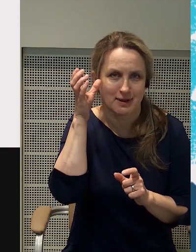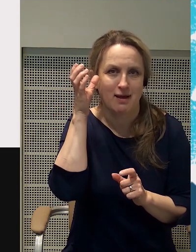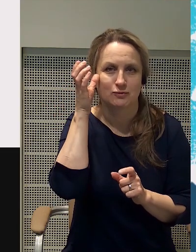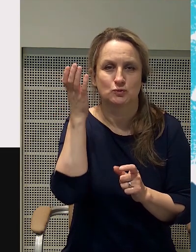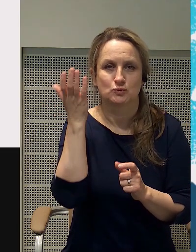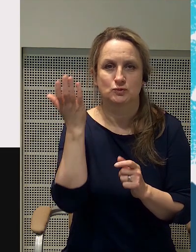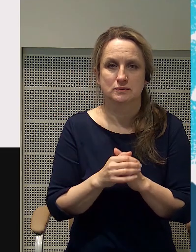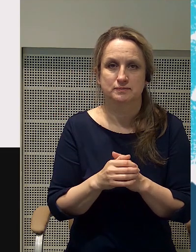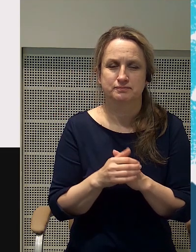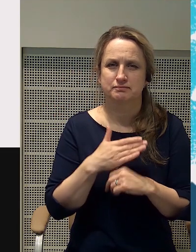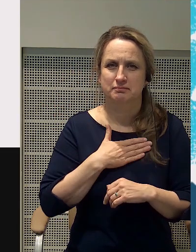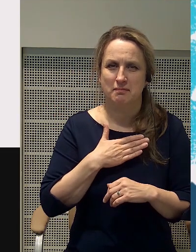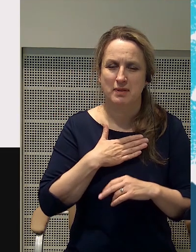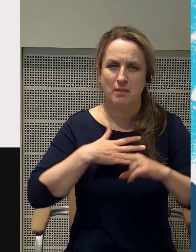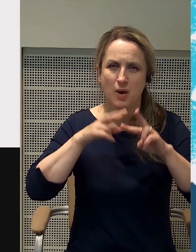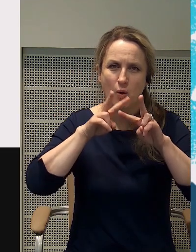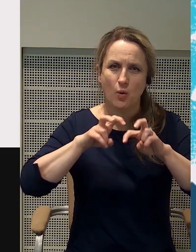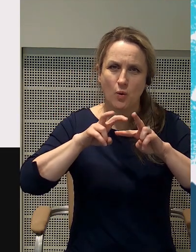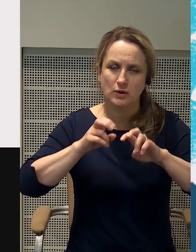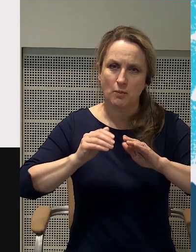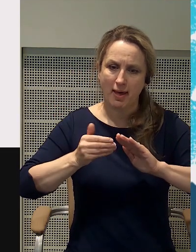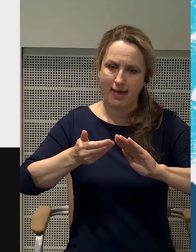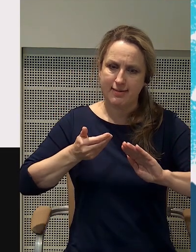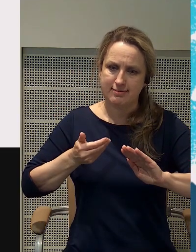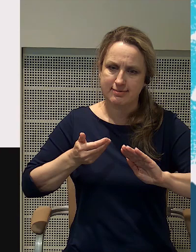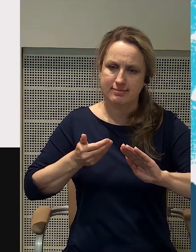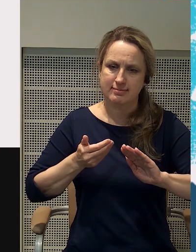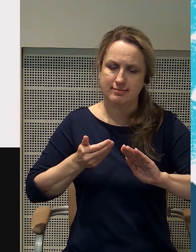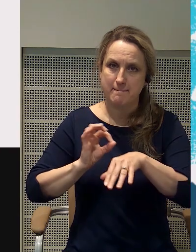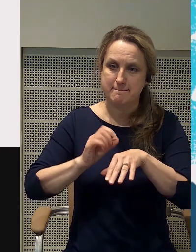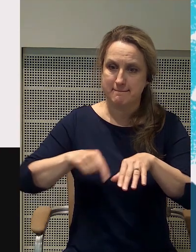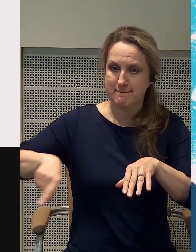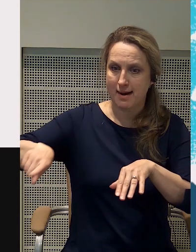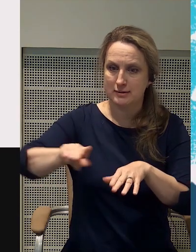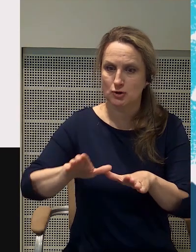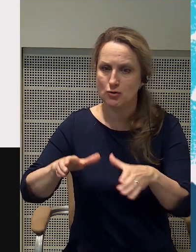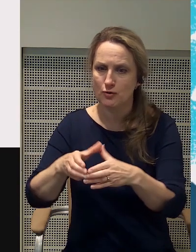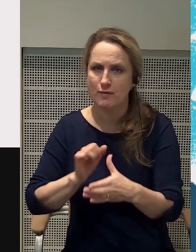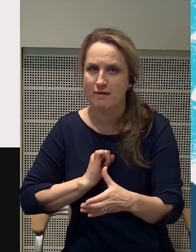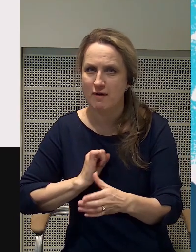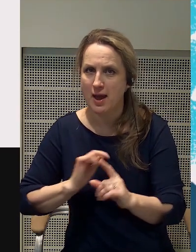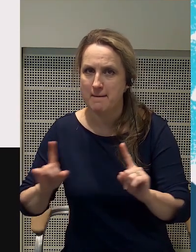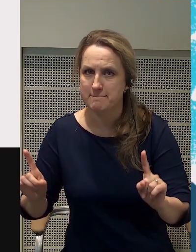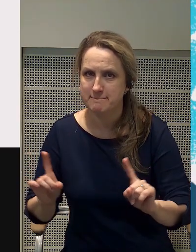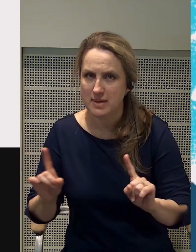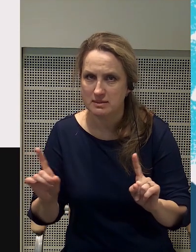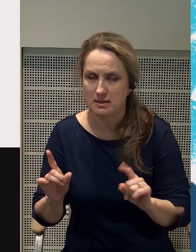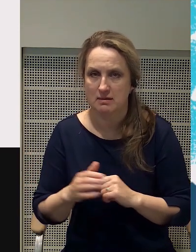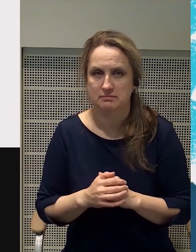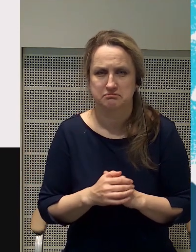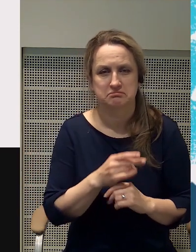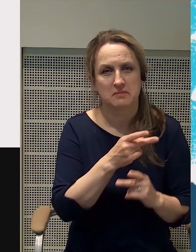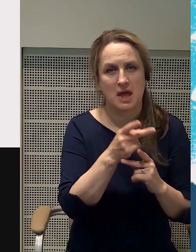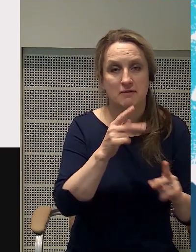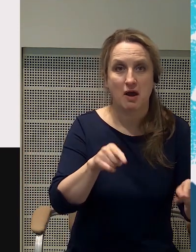support. So, for instance, we are being solicited to participate in research consortiums where we can lead work package